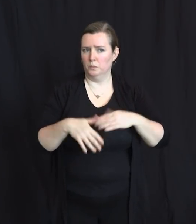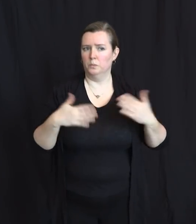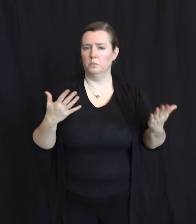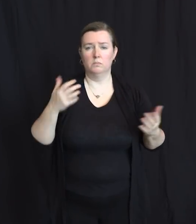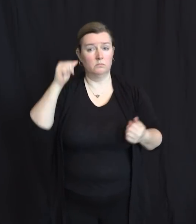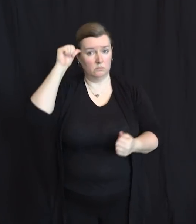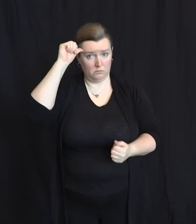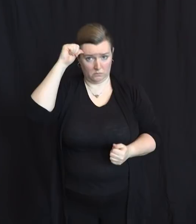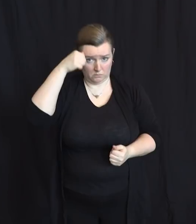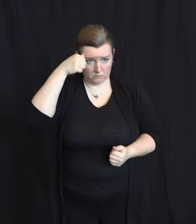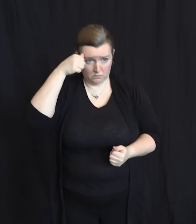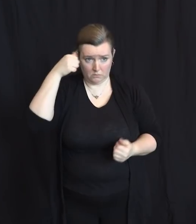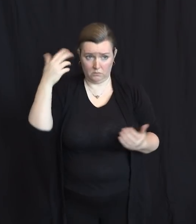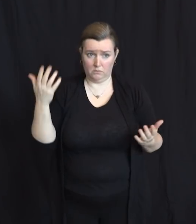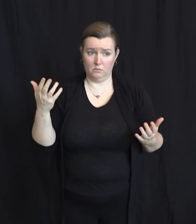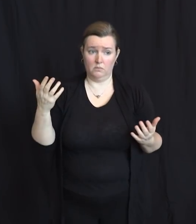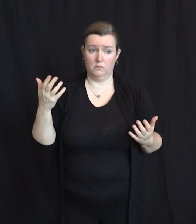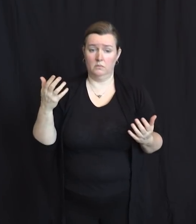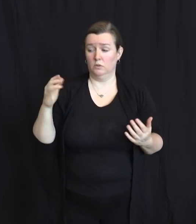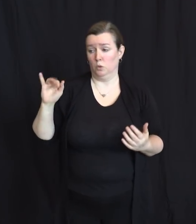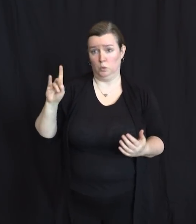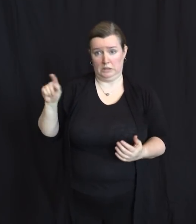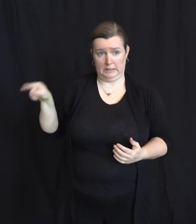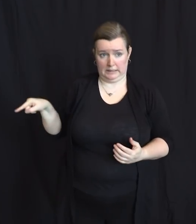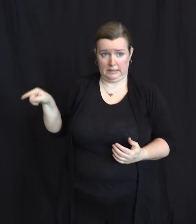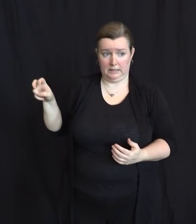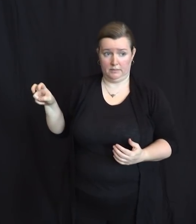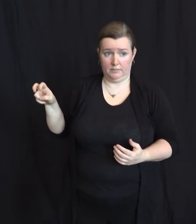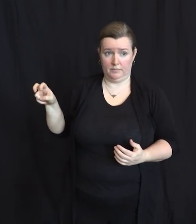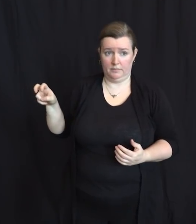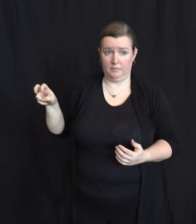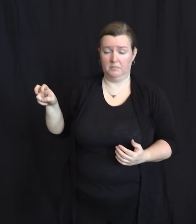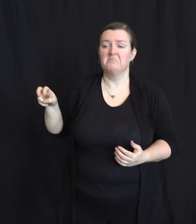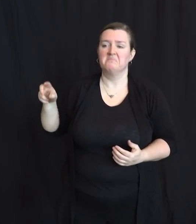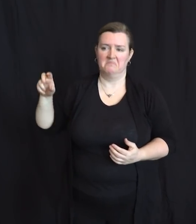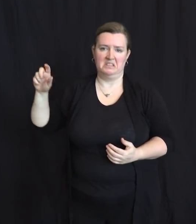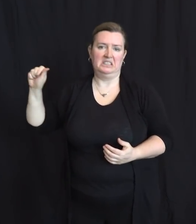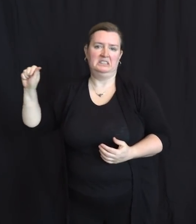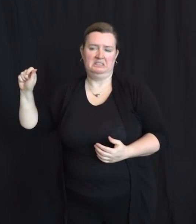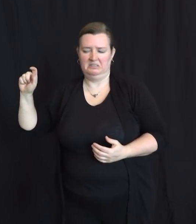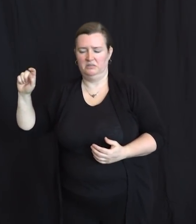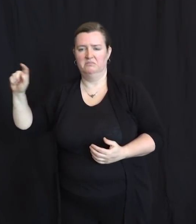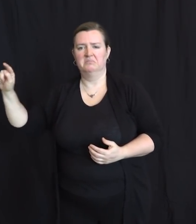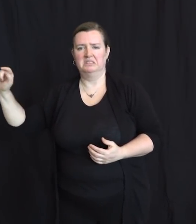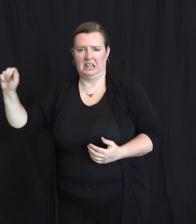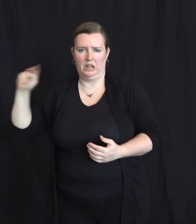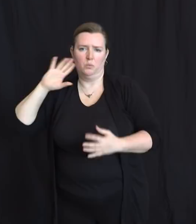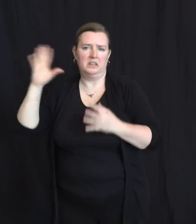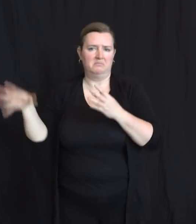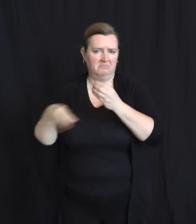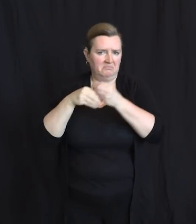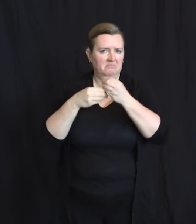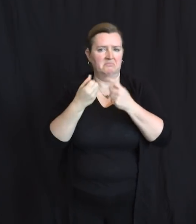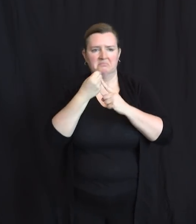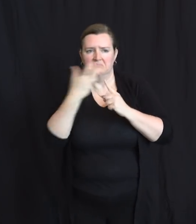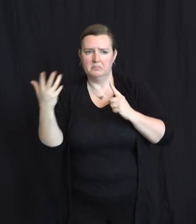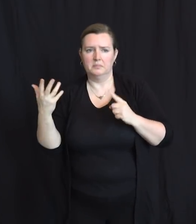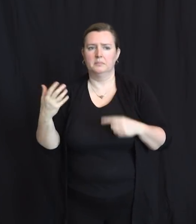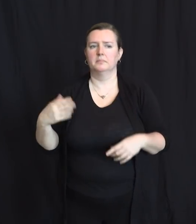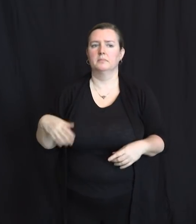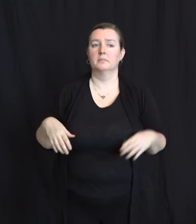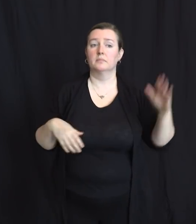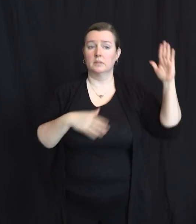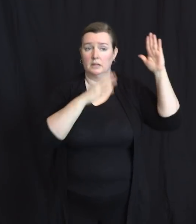can add to this. This is not the denominator. We wish we knew what the denominator was. These